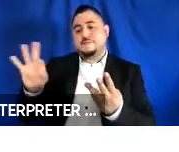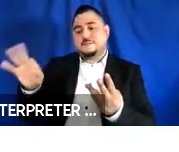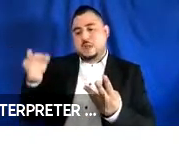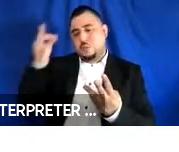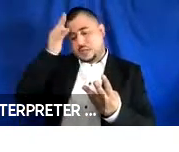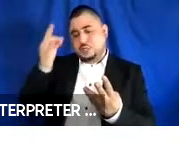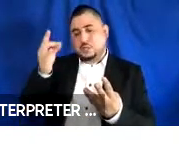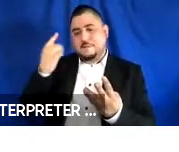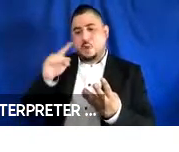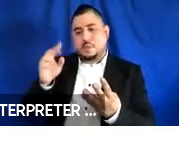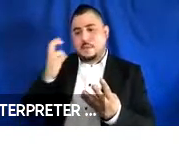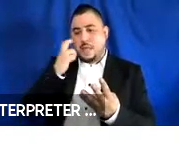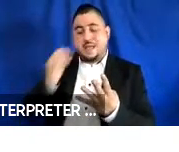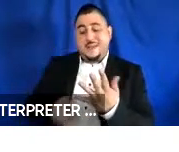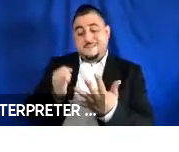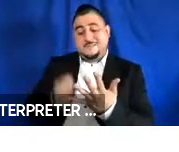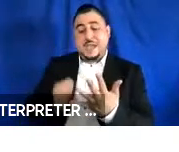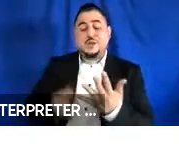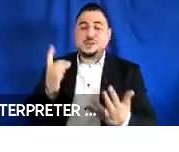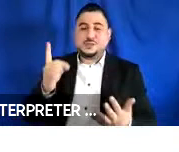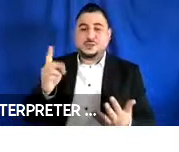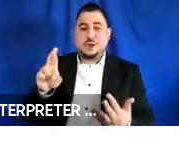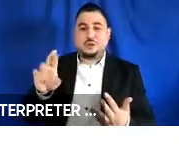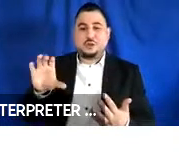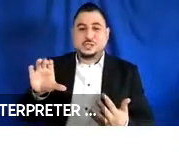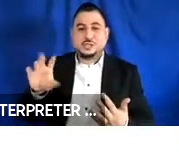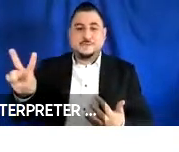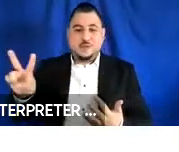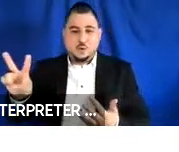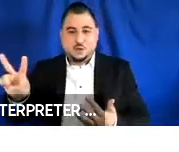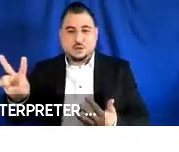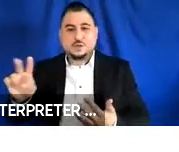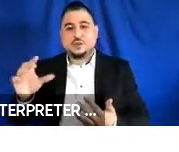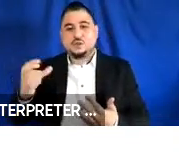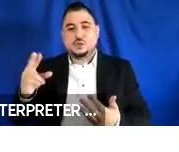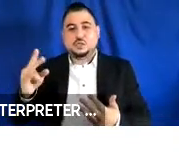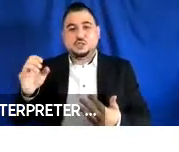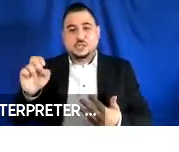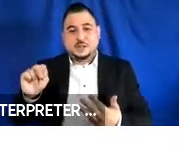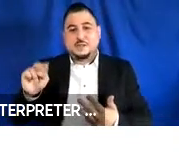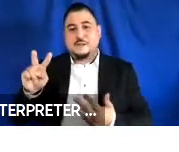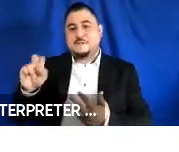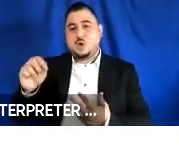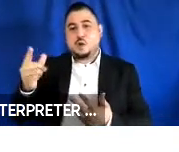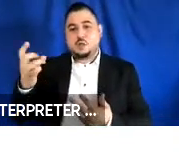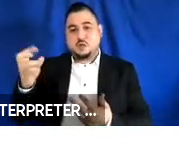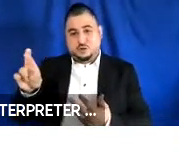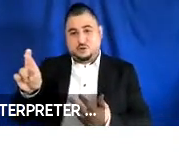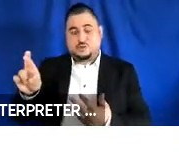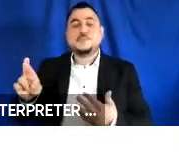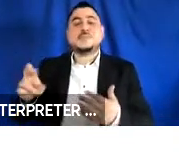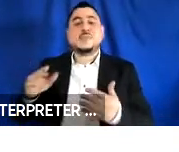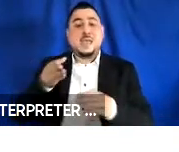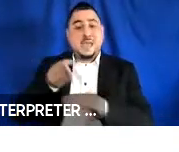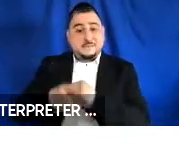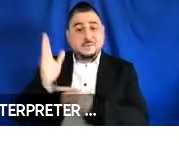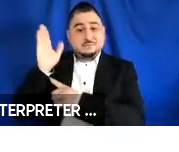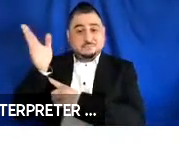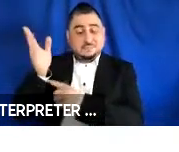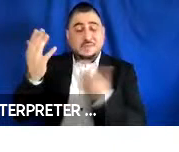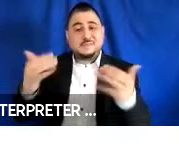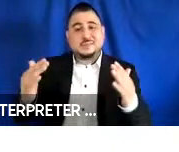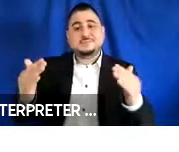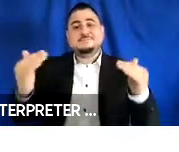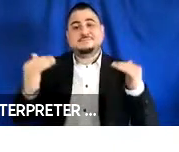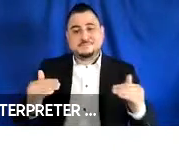And our final speaker for today will be Dr. Christian Vogler. After the presentations, we will move to